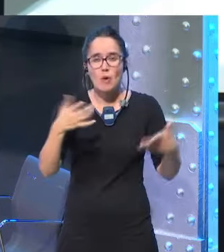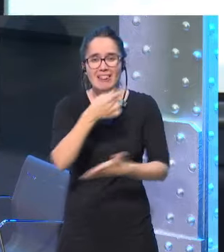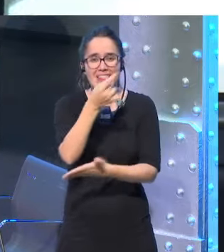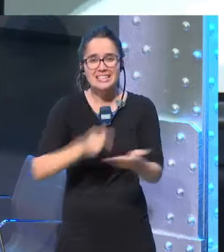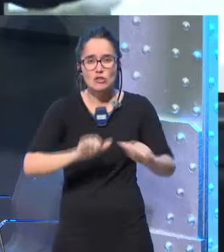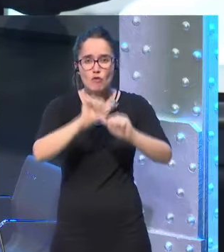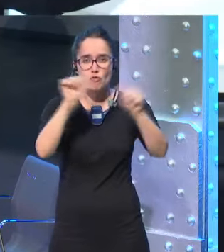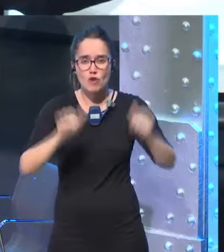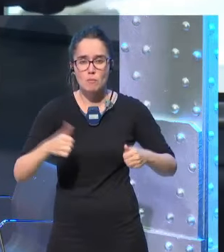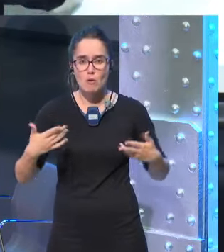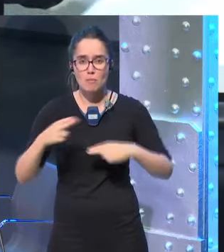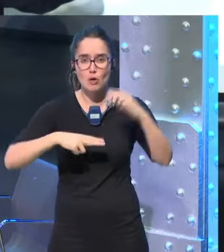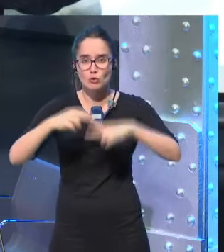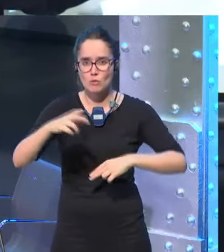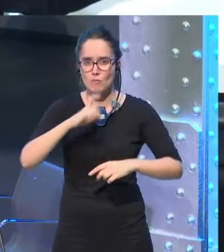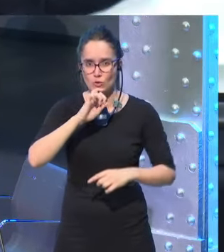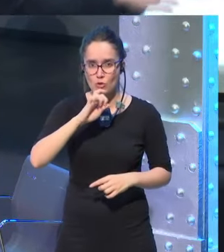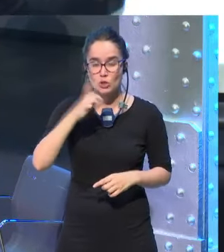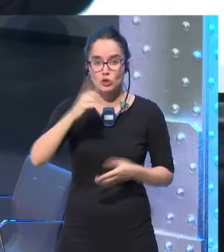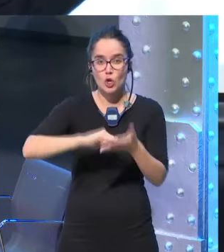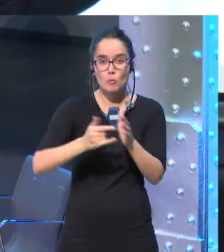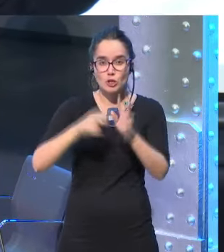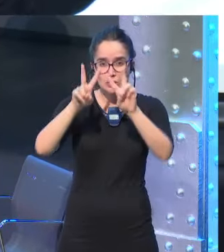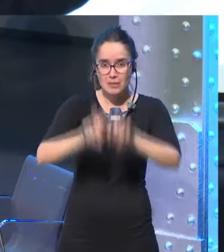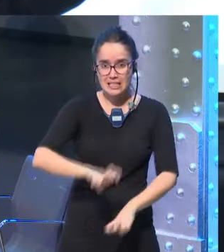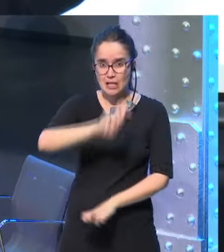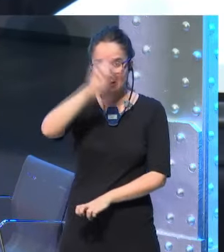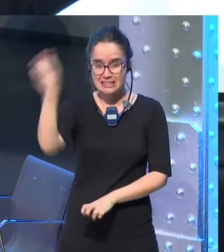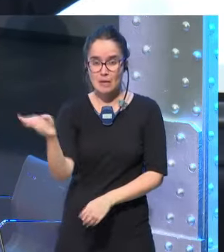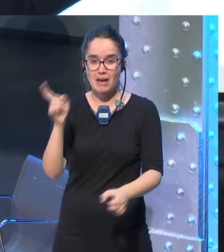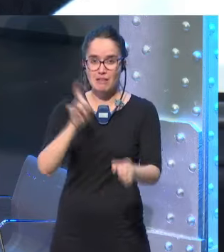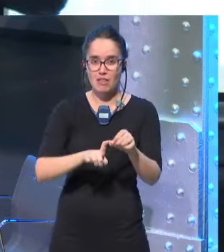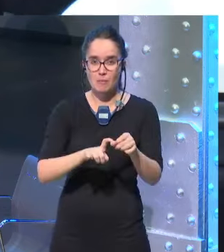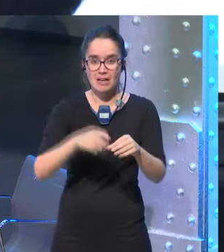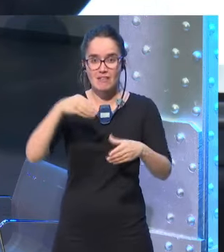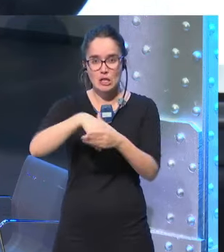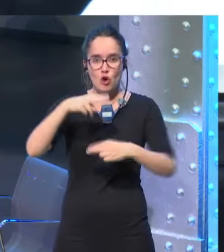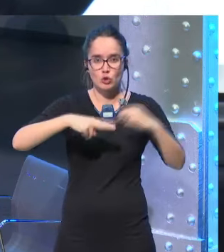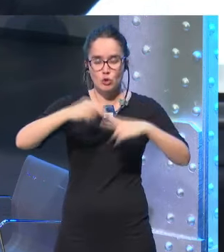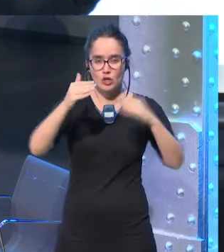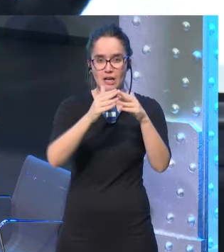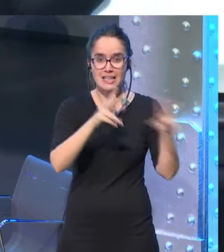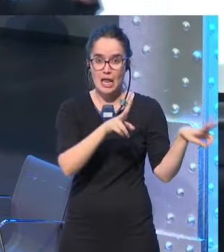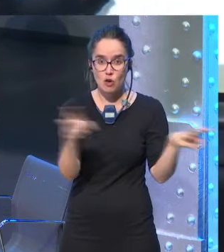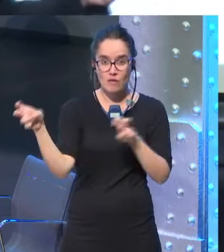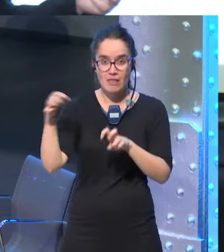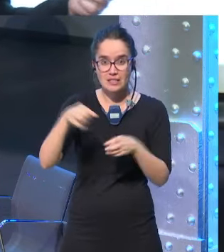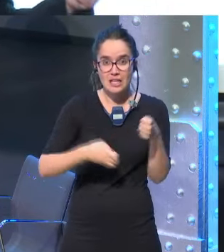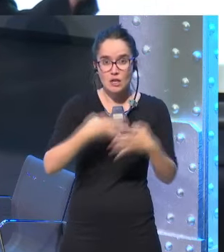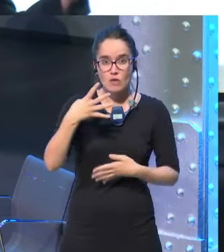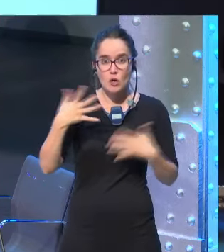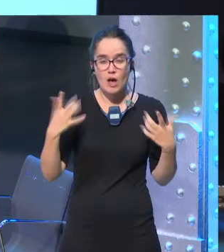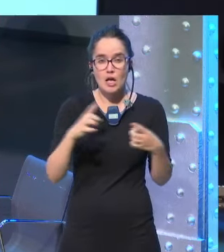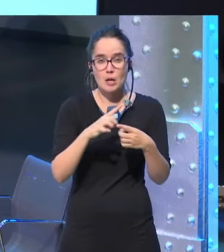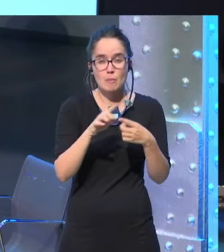different research projects that go into this building. What's really new in this building is that it's fully